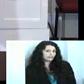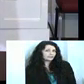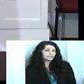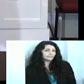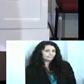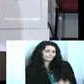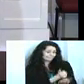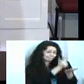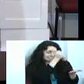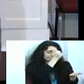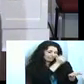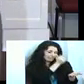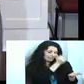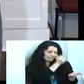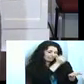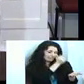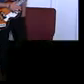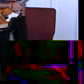Amen.